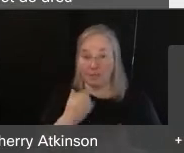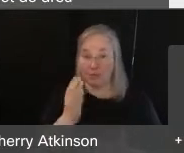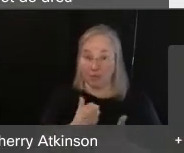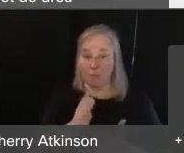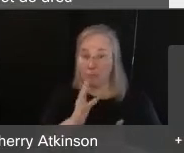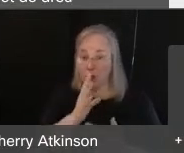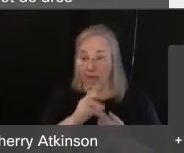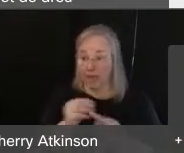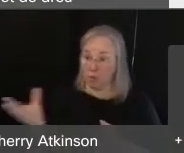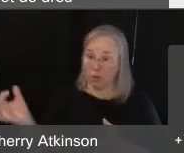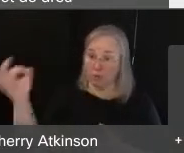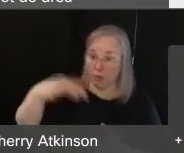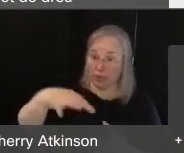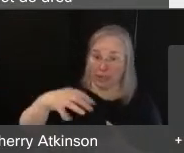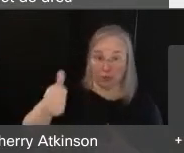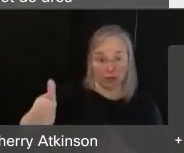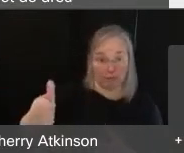please do.